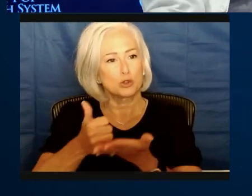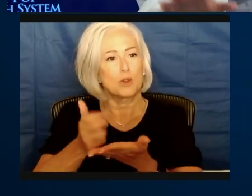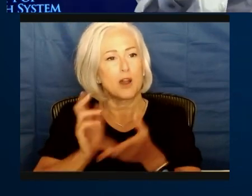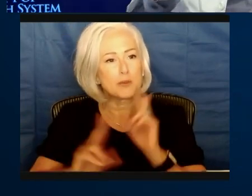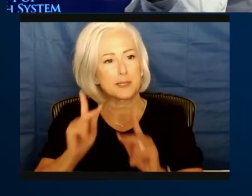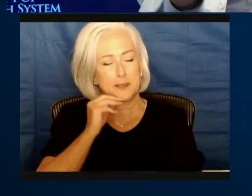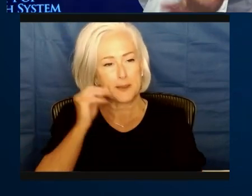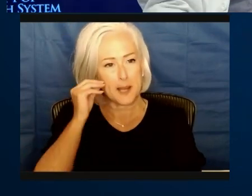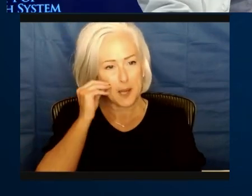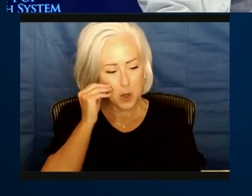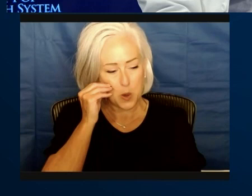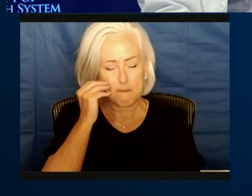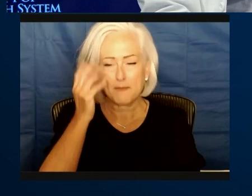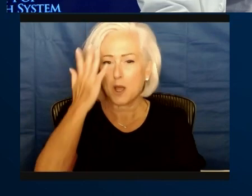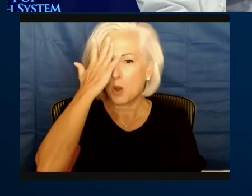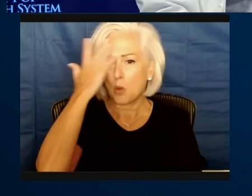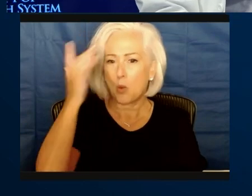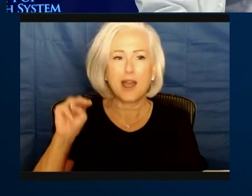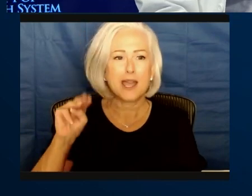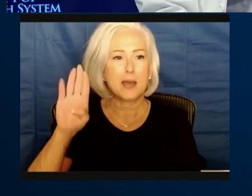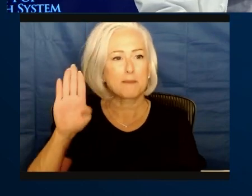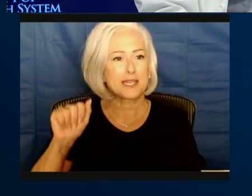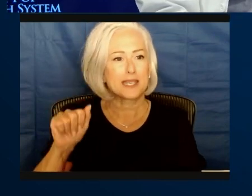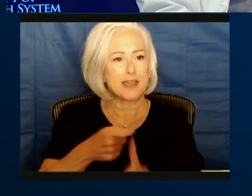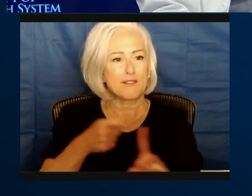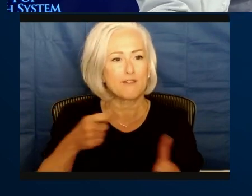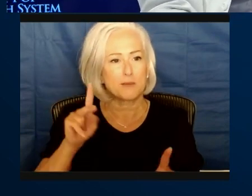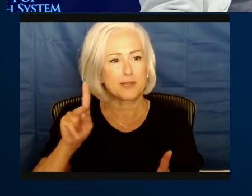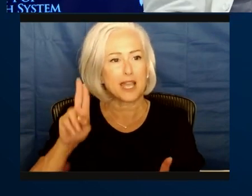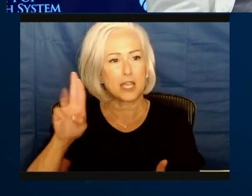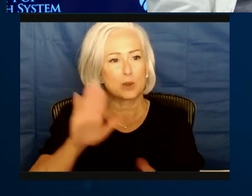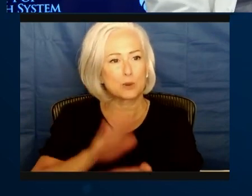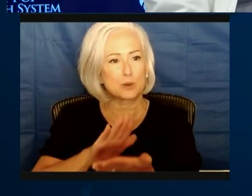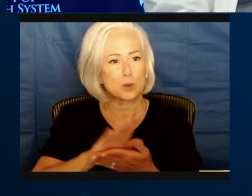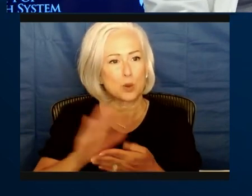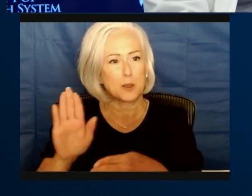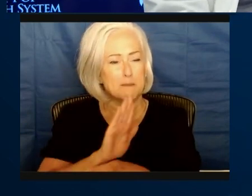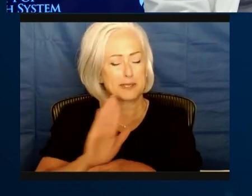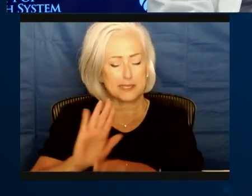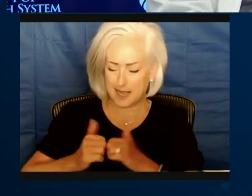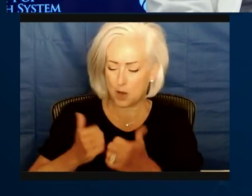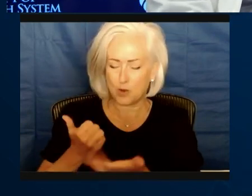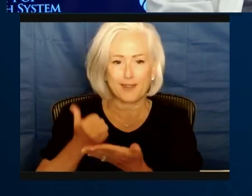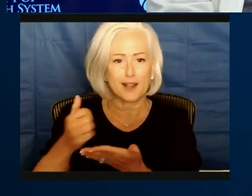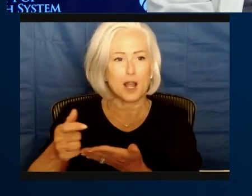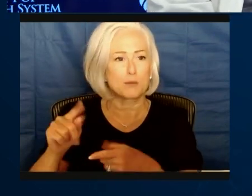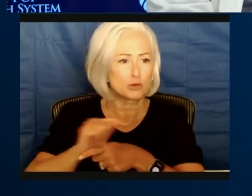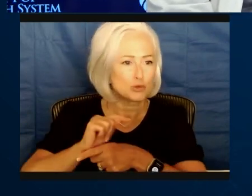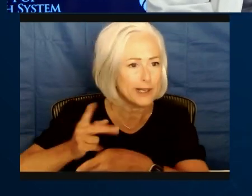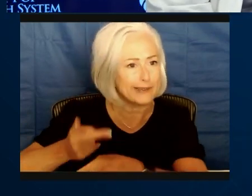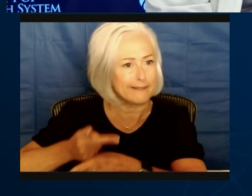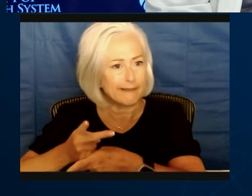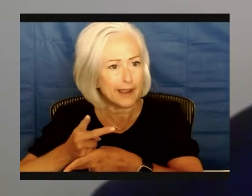Why your MBA from the KU School of Business? How is that going to help training and care and things like that in Cameroon?